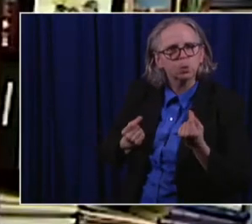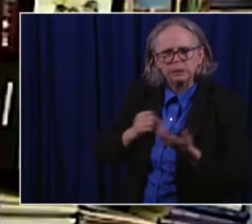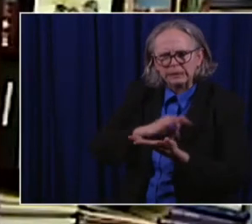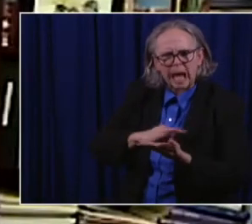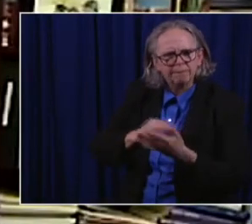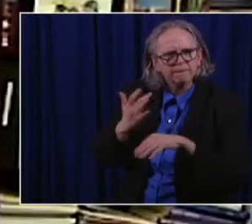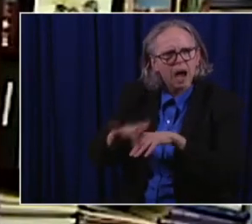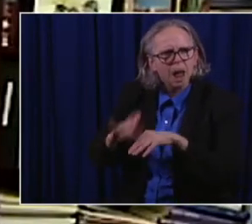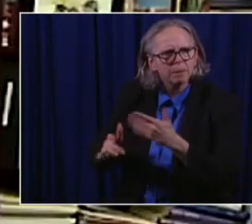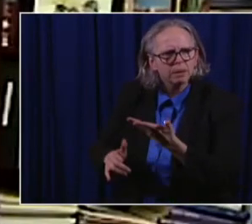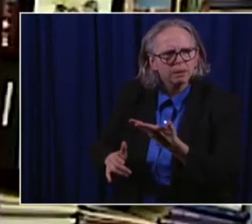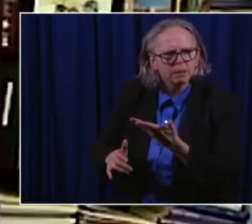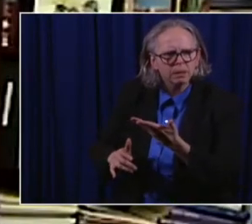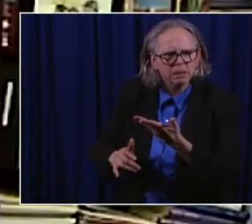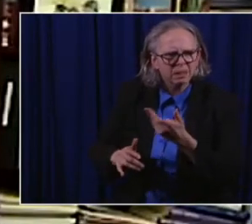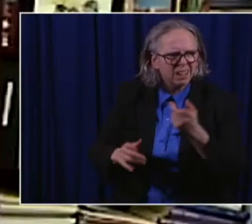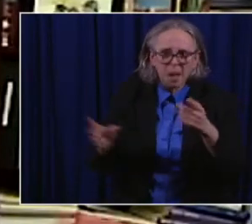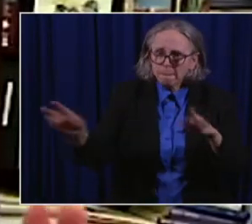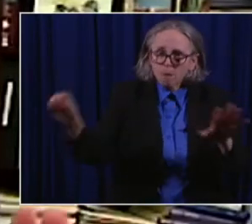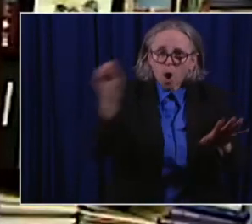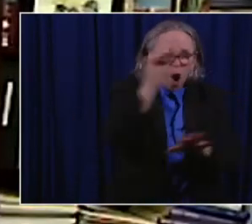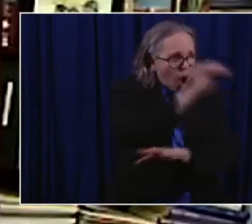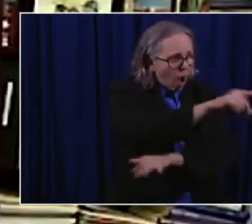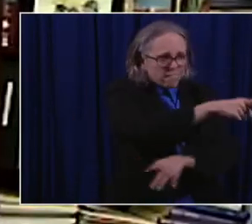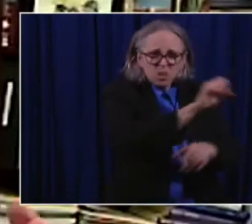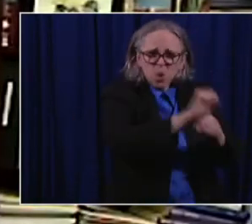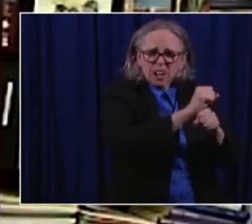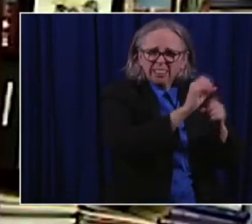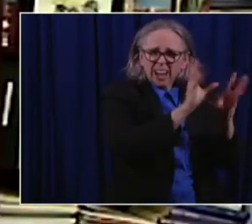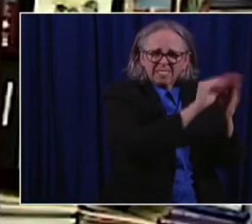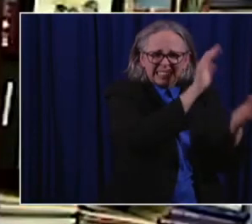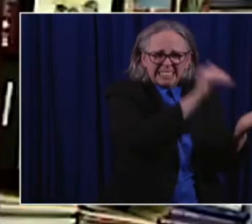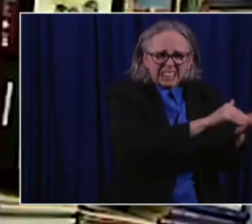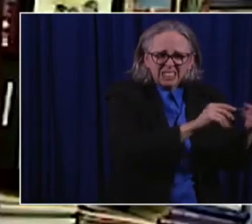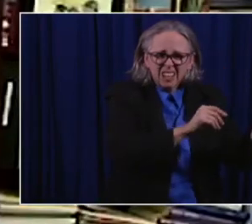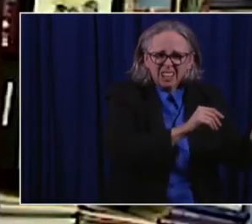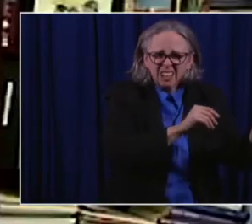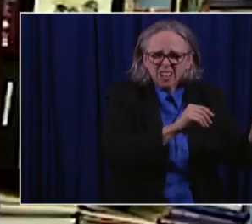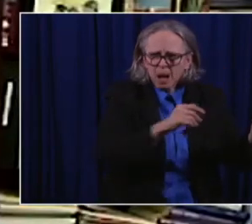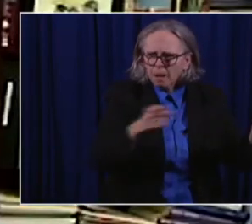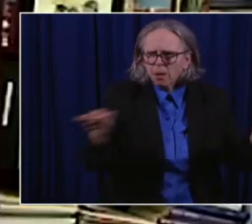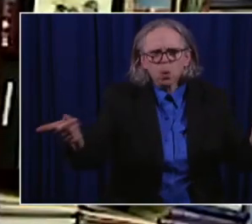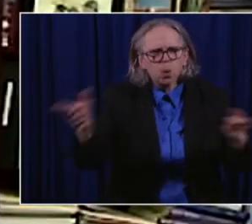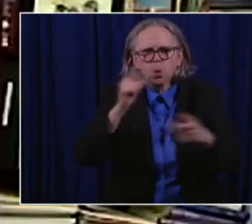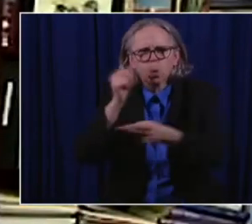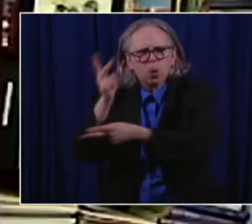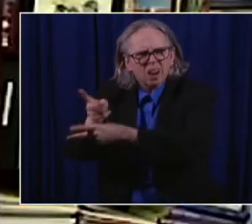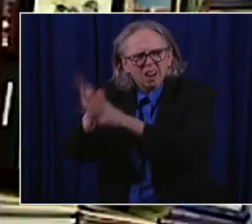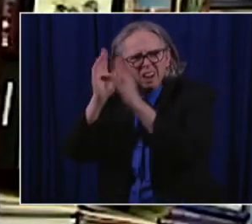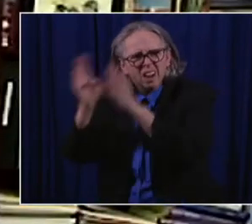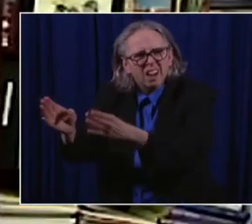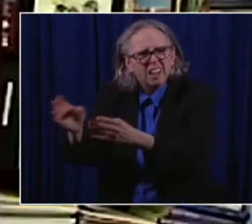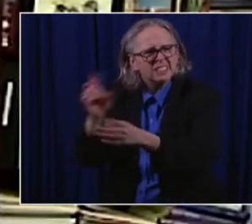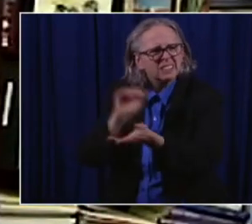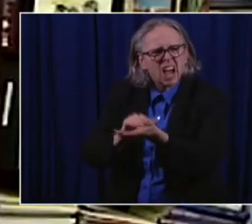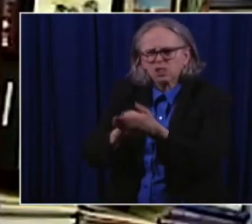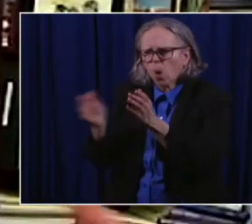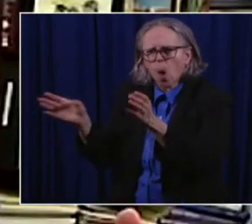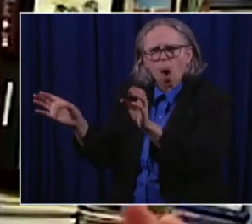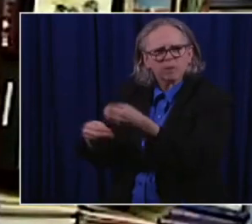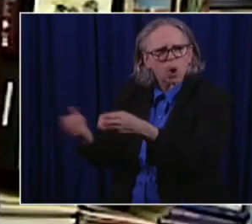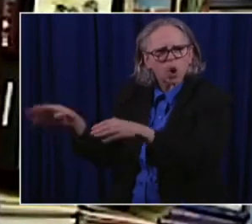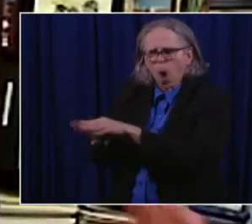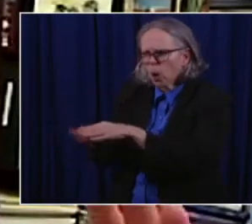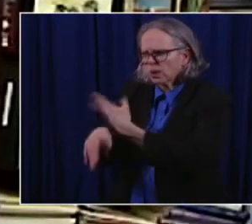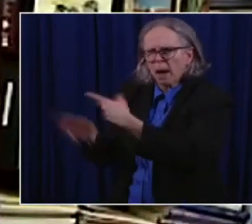see widespread across our region outpatient doctors' offices needing to close because we would need to take